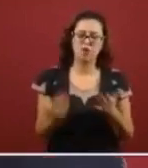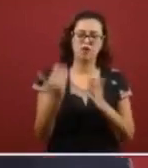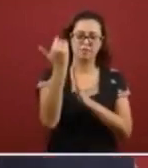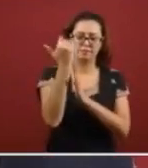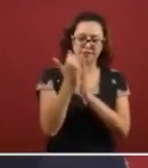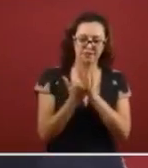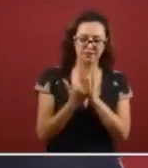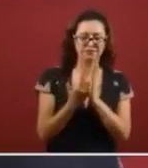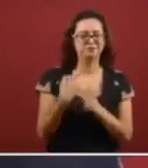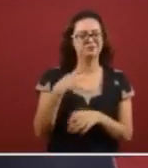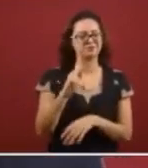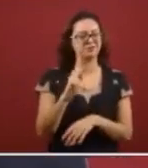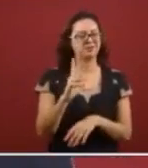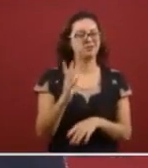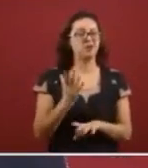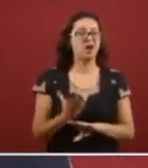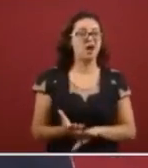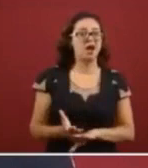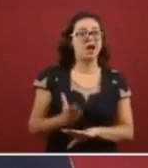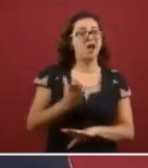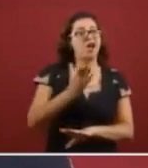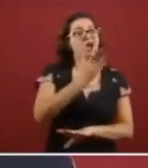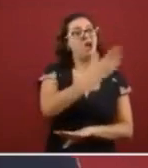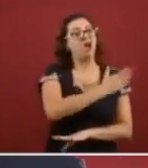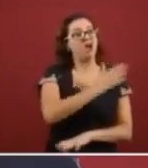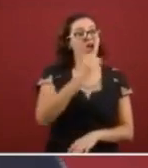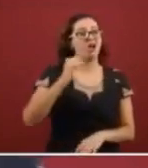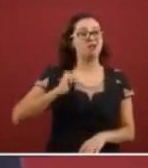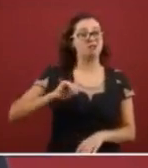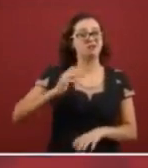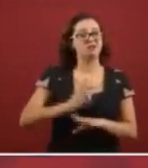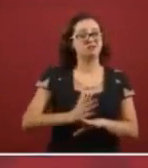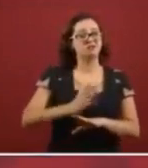now less, but before,